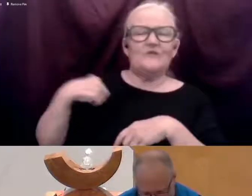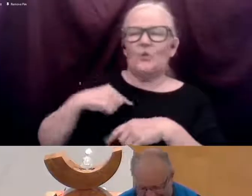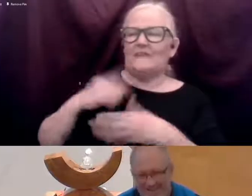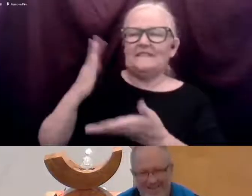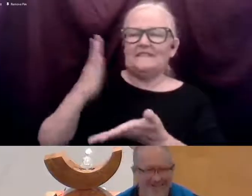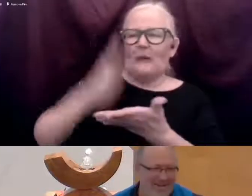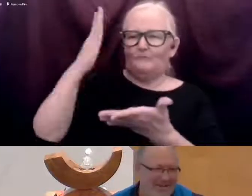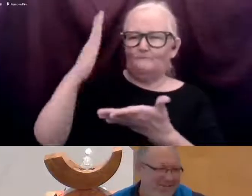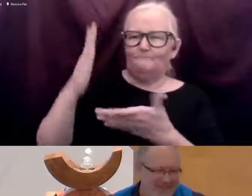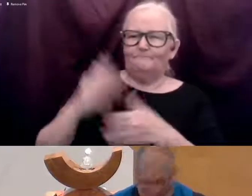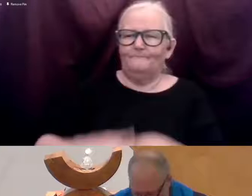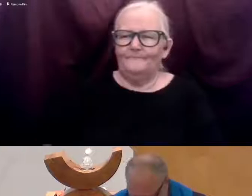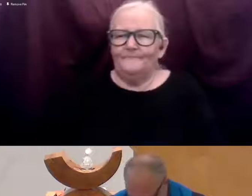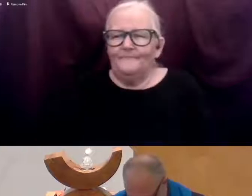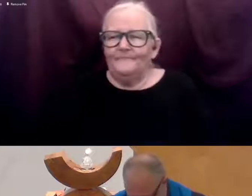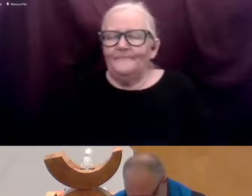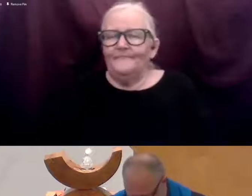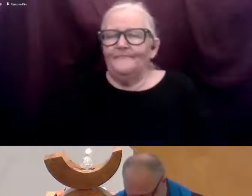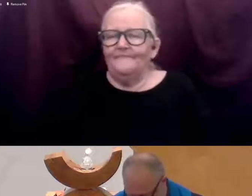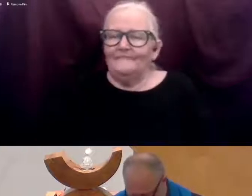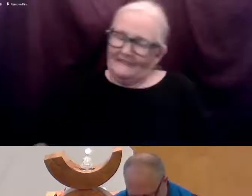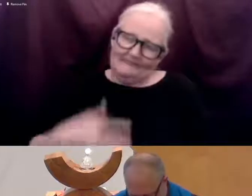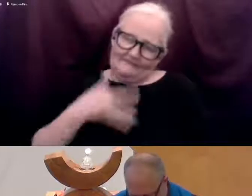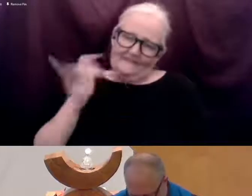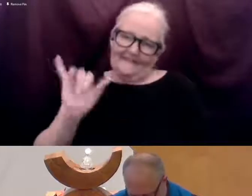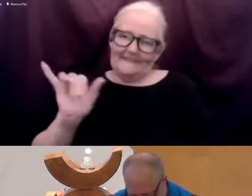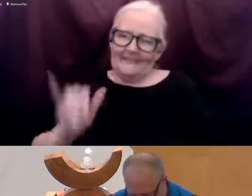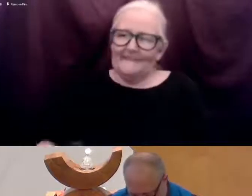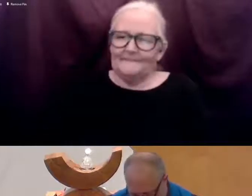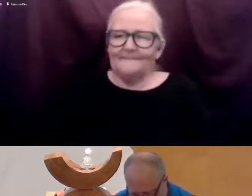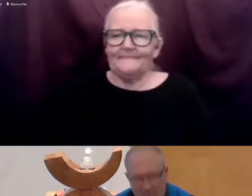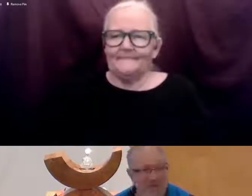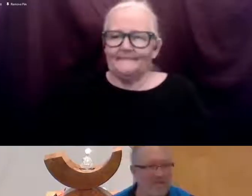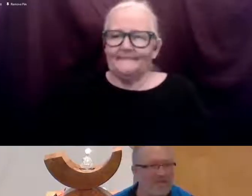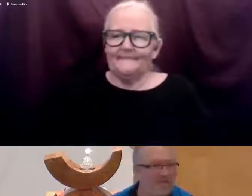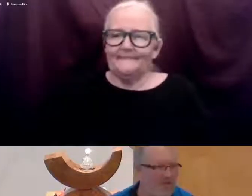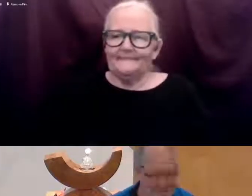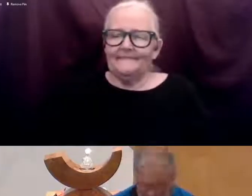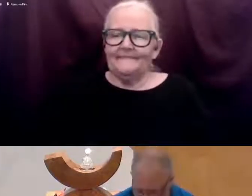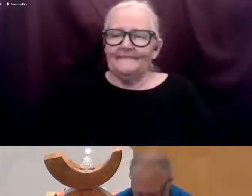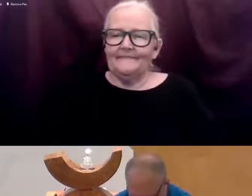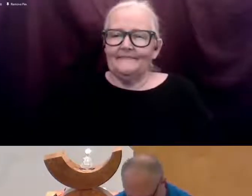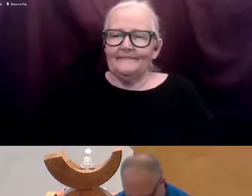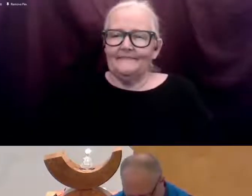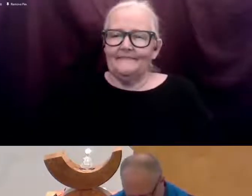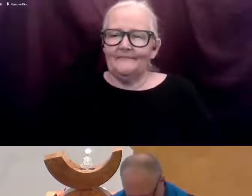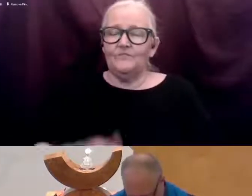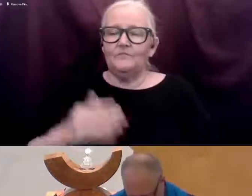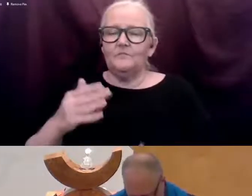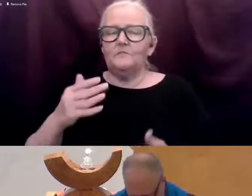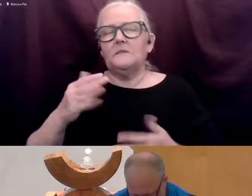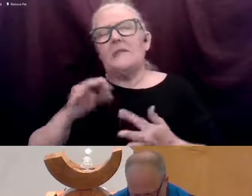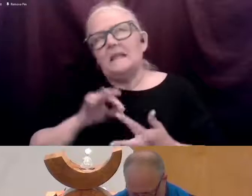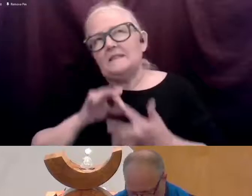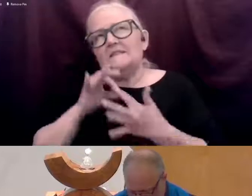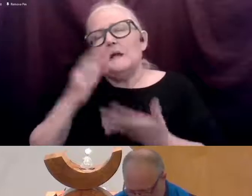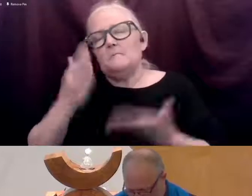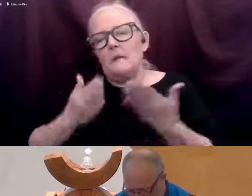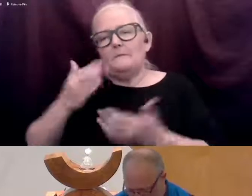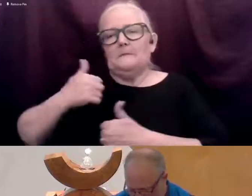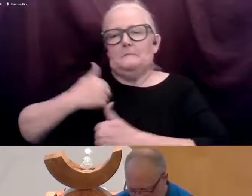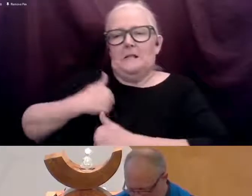I feel. Some people, if they were in the military, maybe. So, okay.